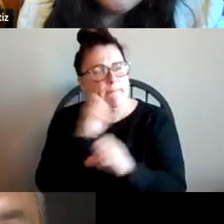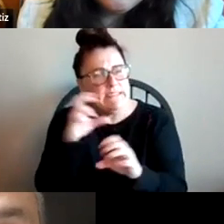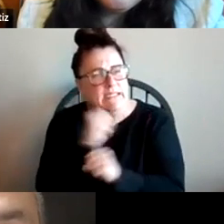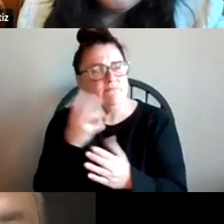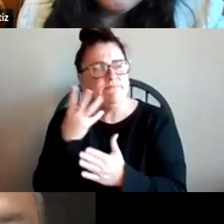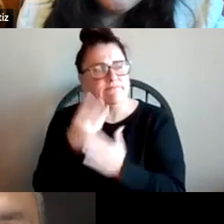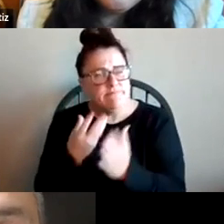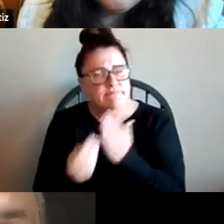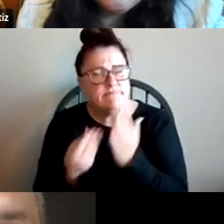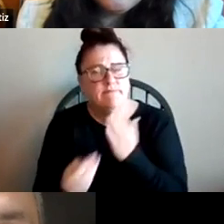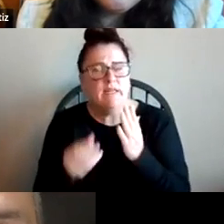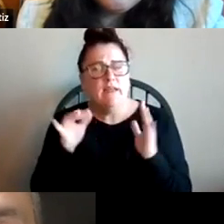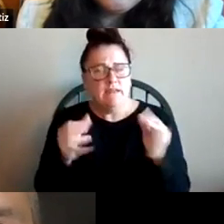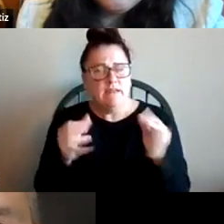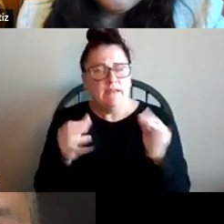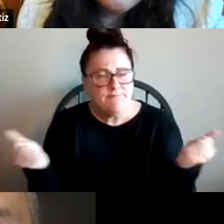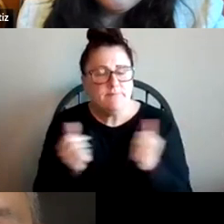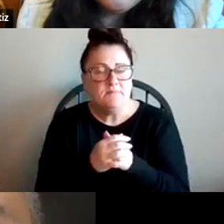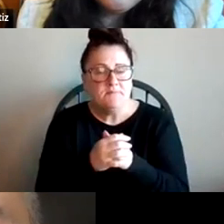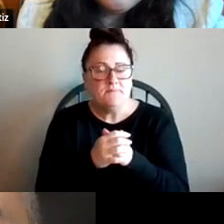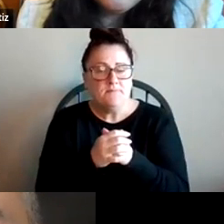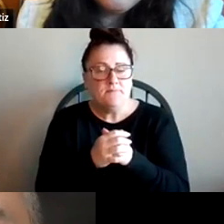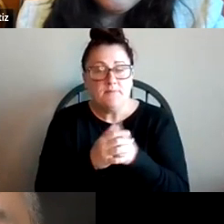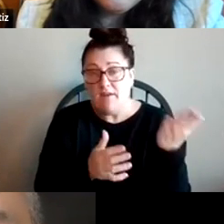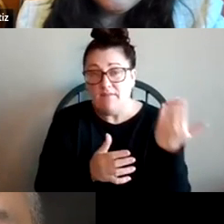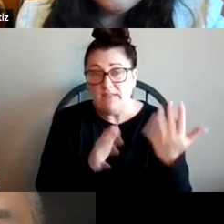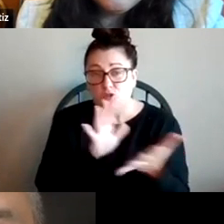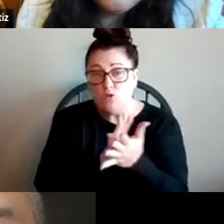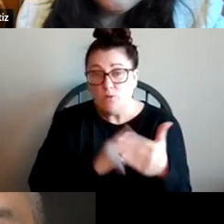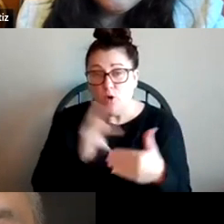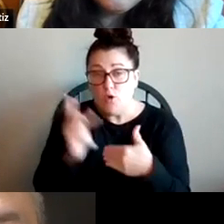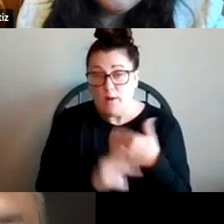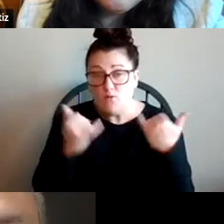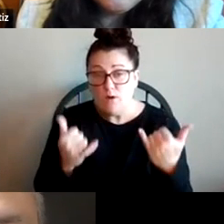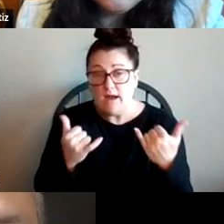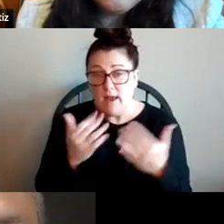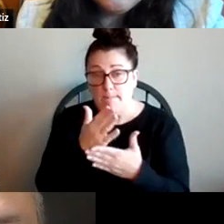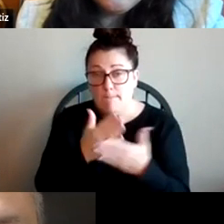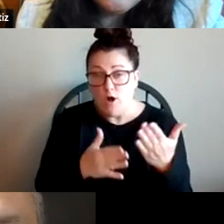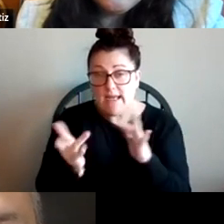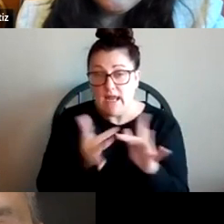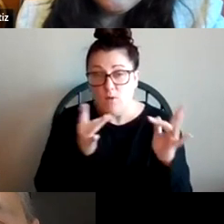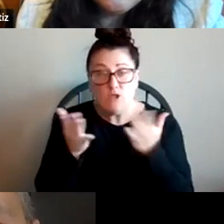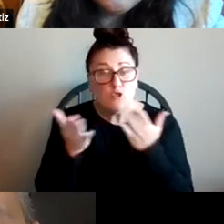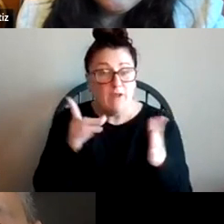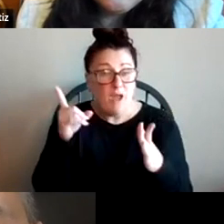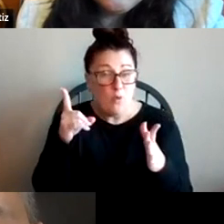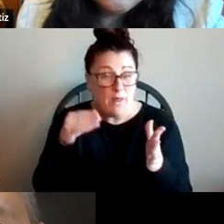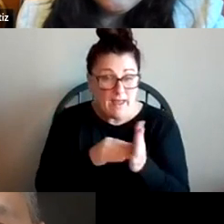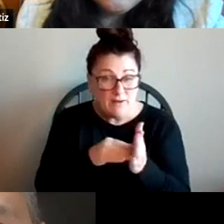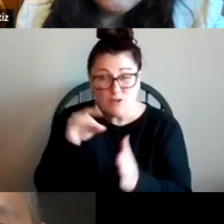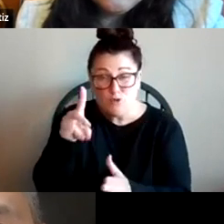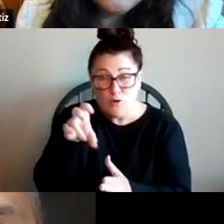falling through the net. And the 15 schools or programs that are currently part of the network serve